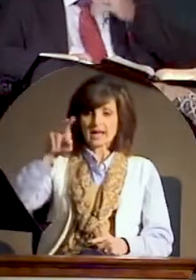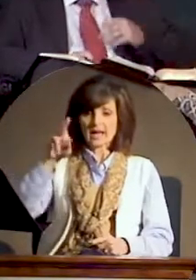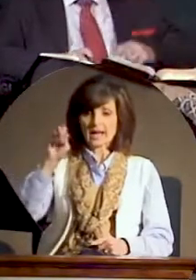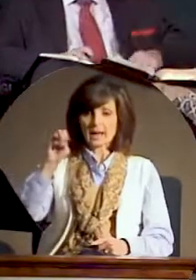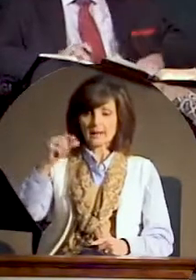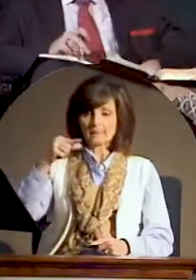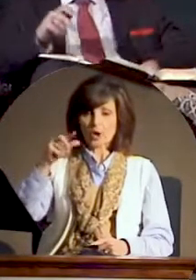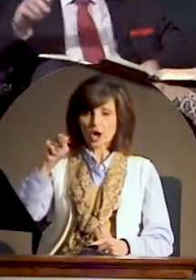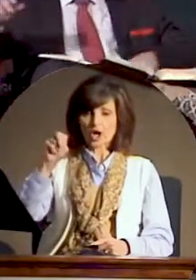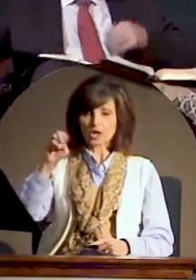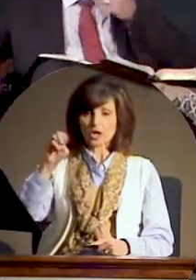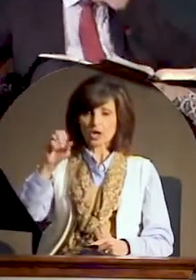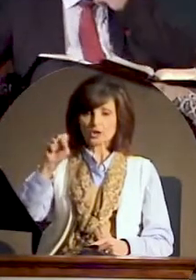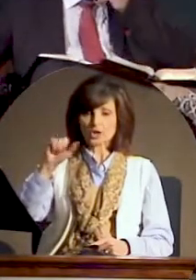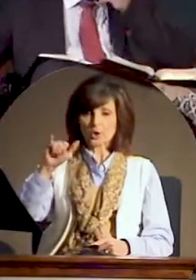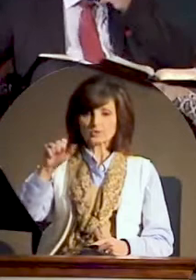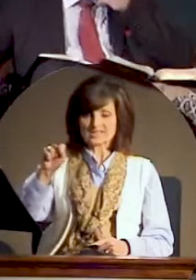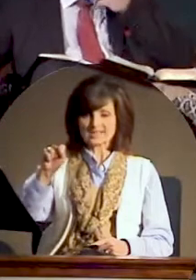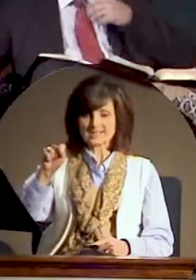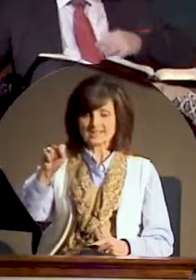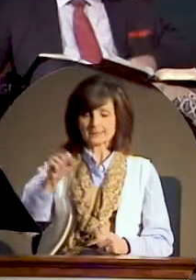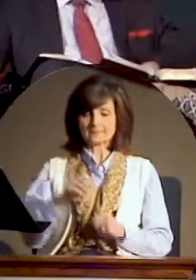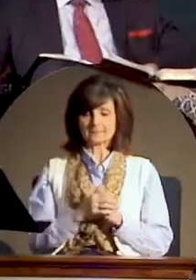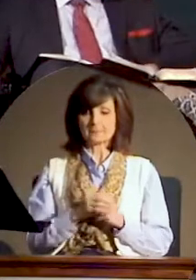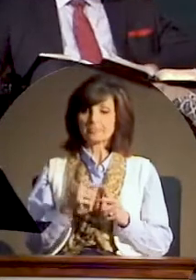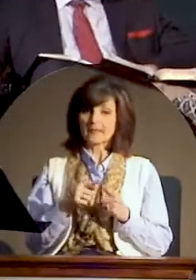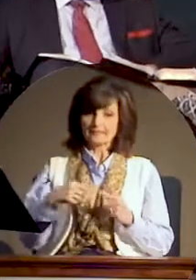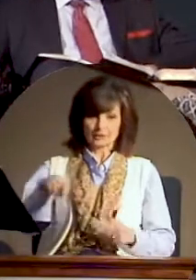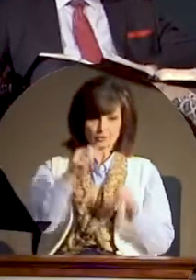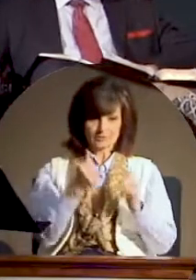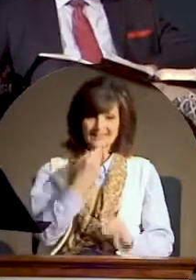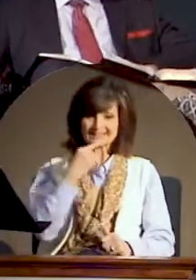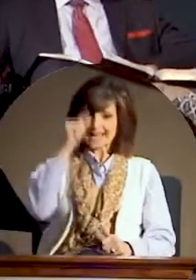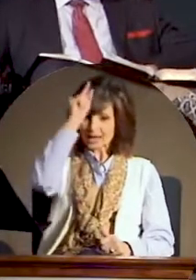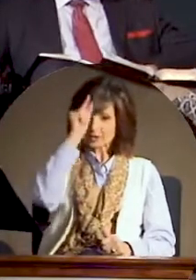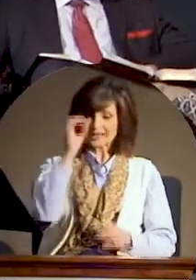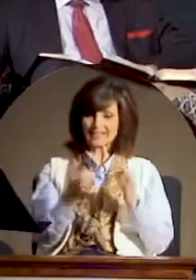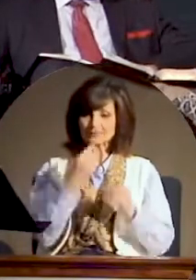three. One, two, three. Man, you can speak Greek.